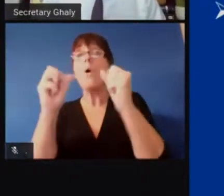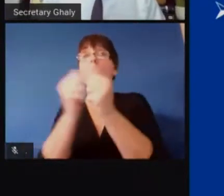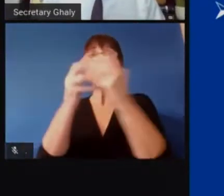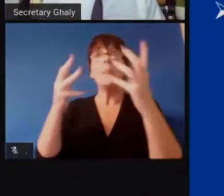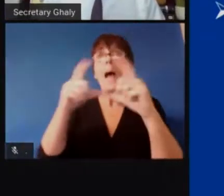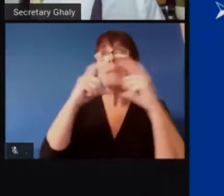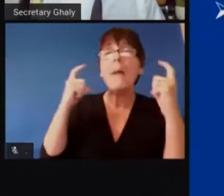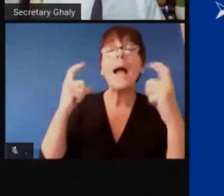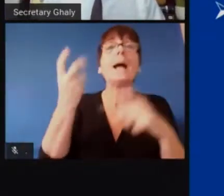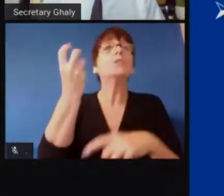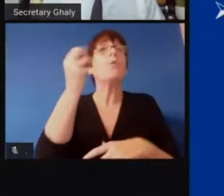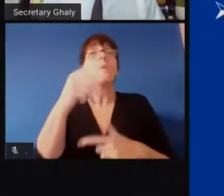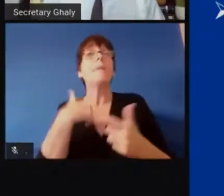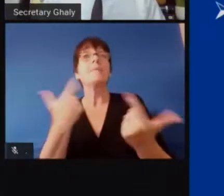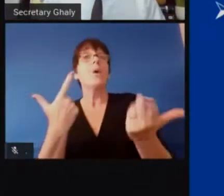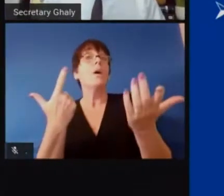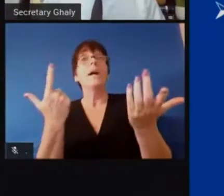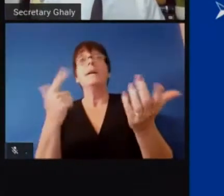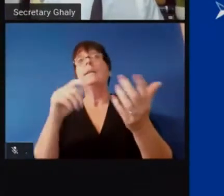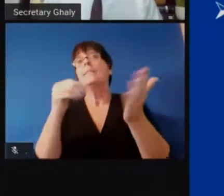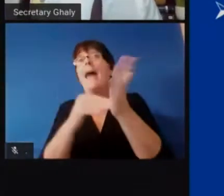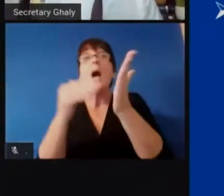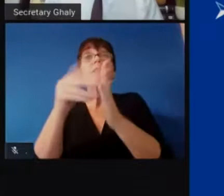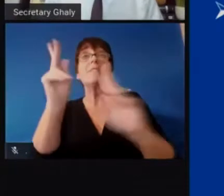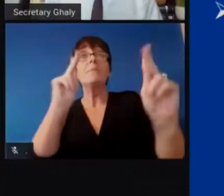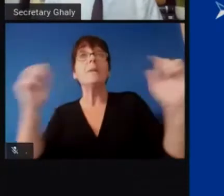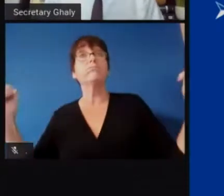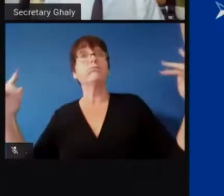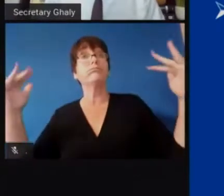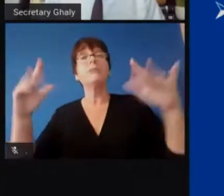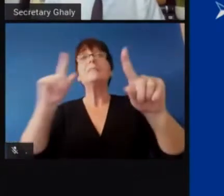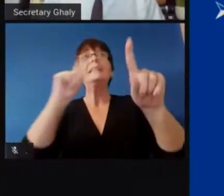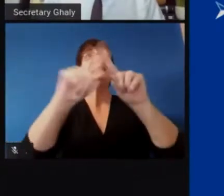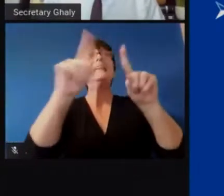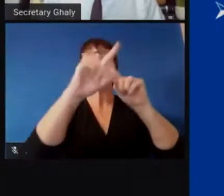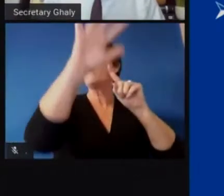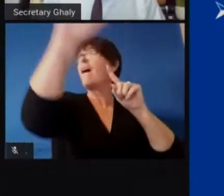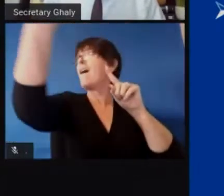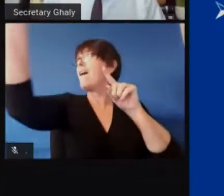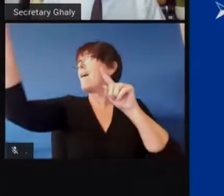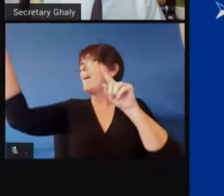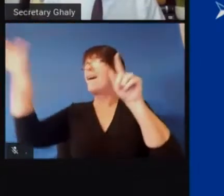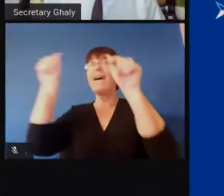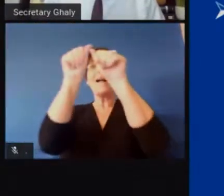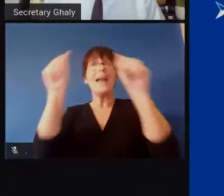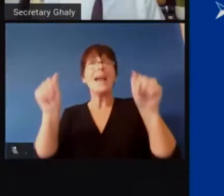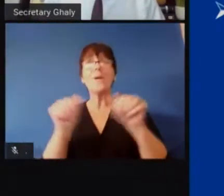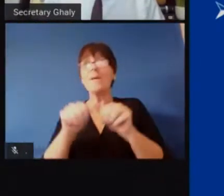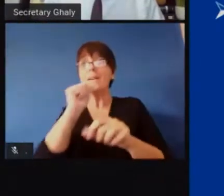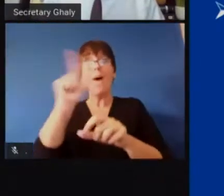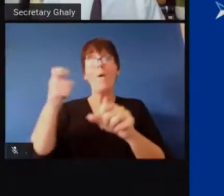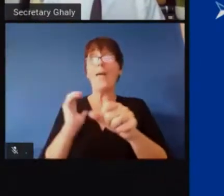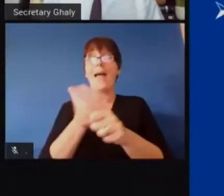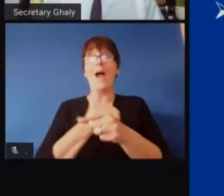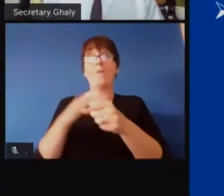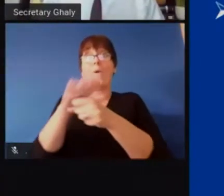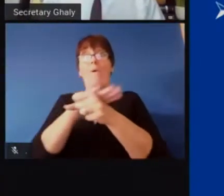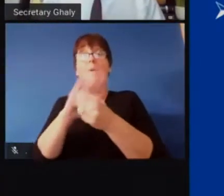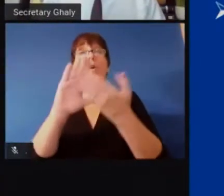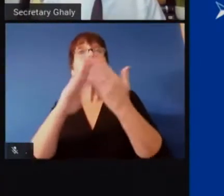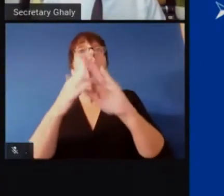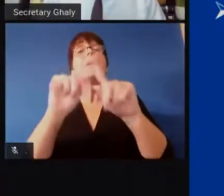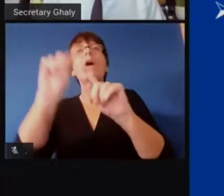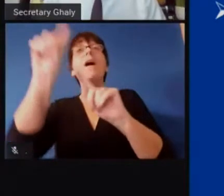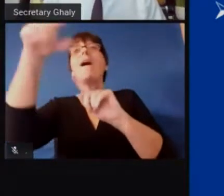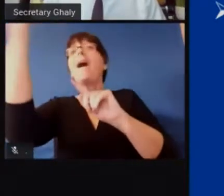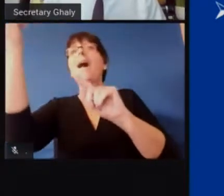that you might have thousands of visitors coming together from a broad geographic area, not just the local community, but from other